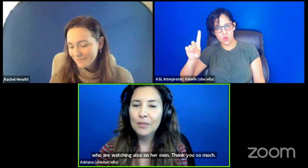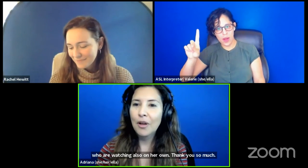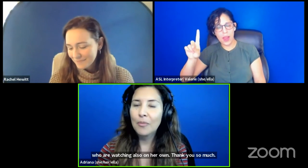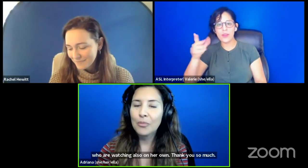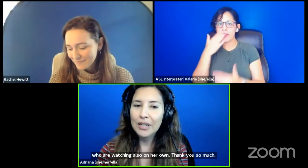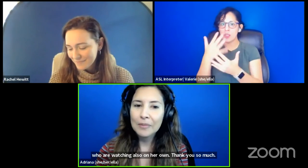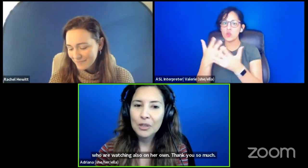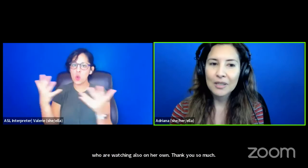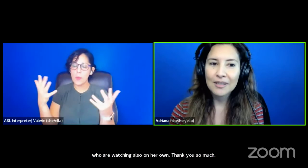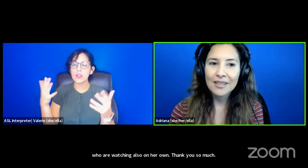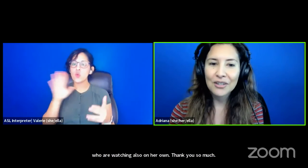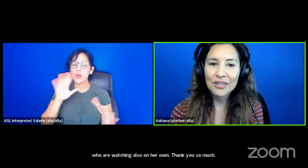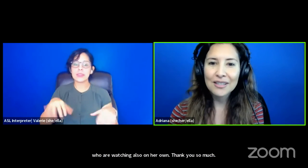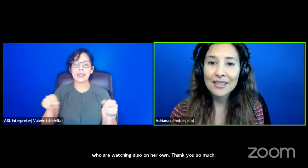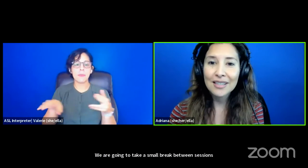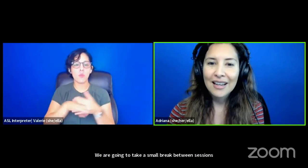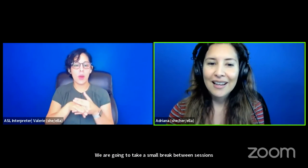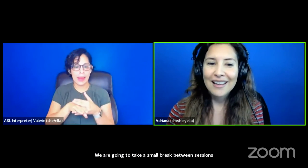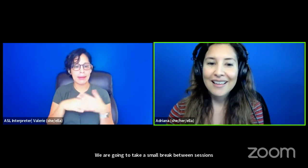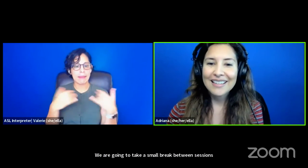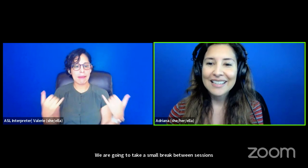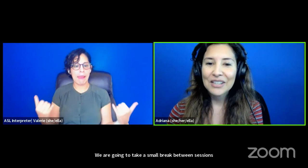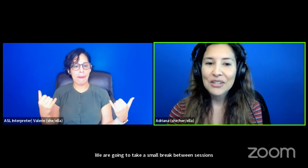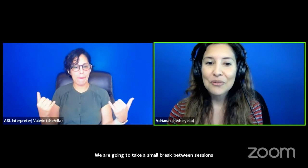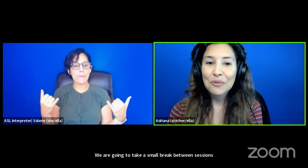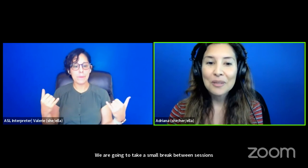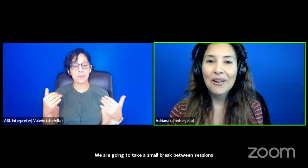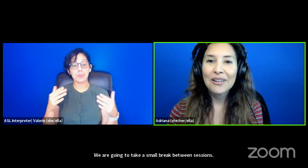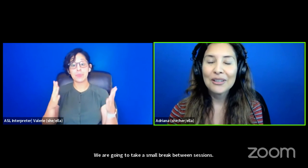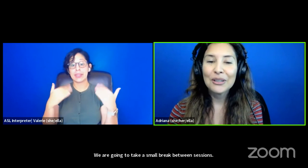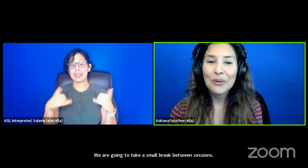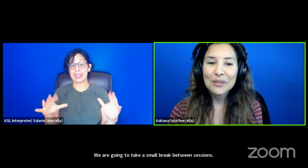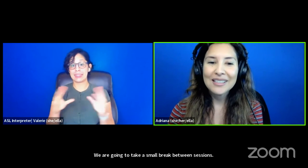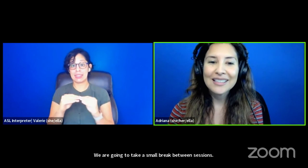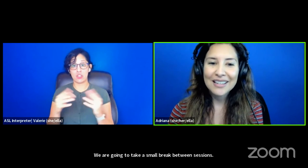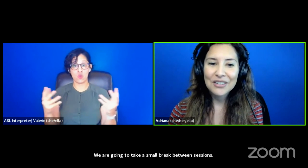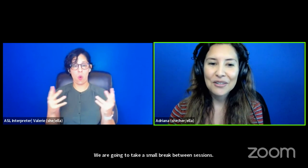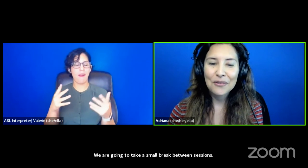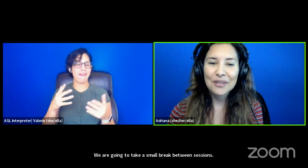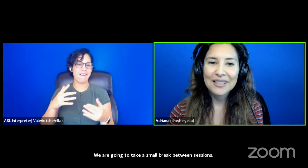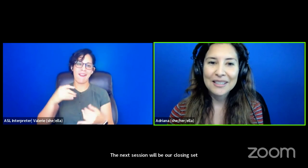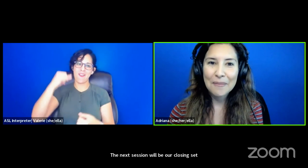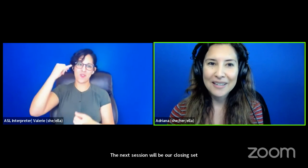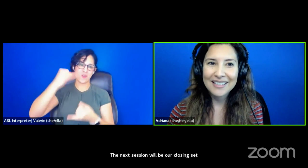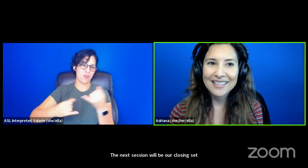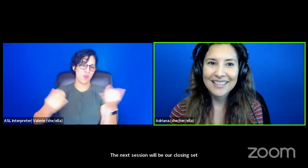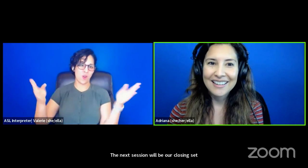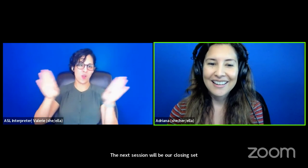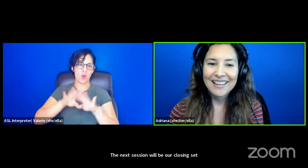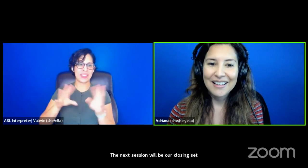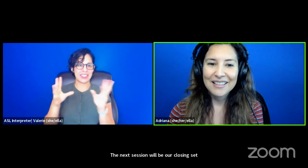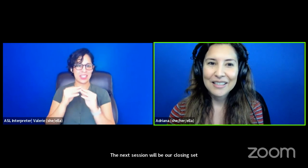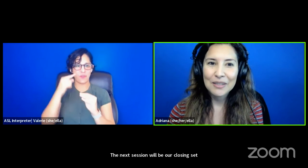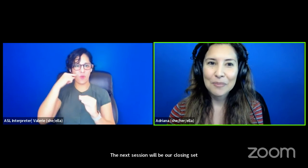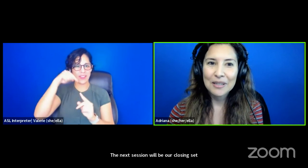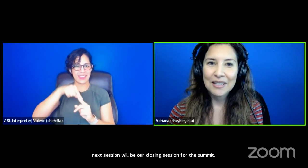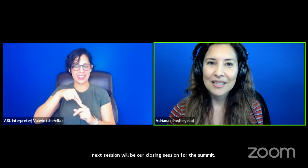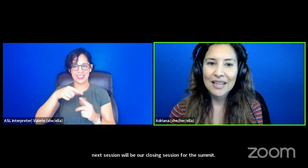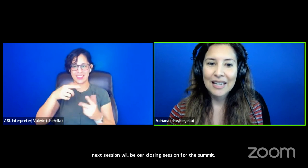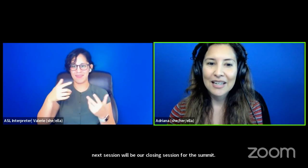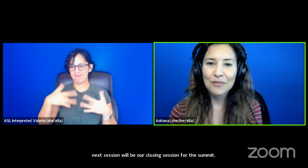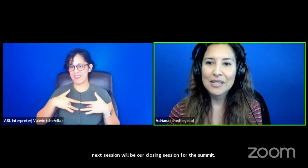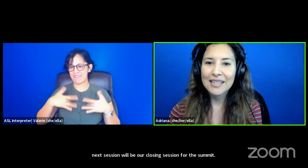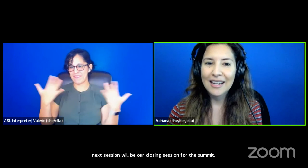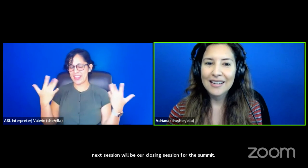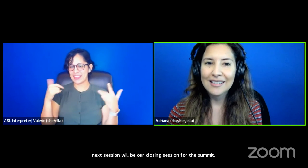going to take a small break between sessions. The next session will be our closing session for the summit. This has been